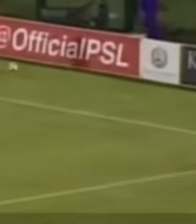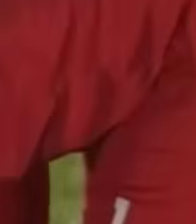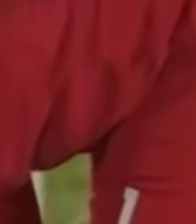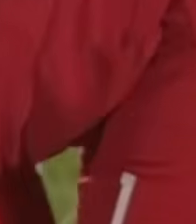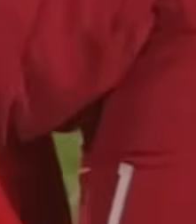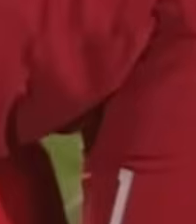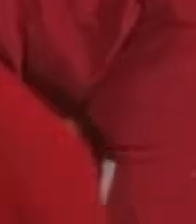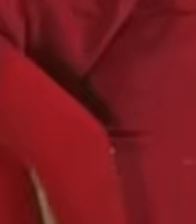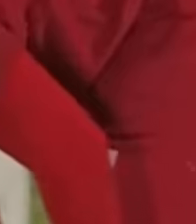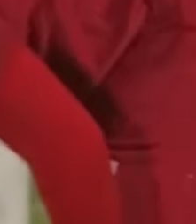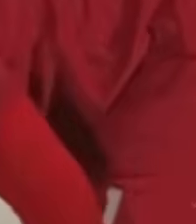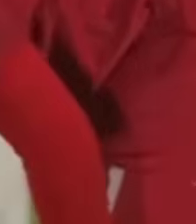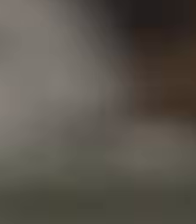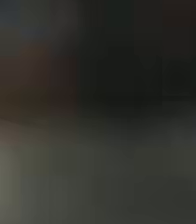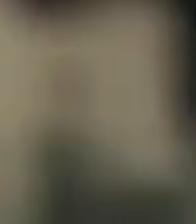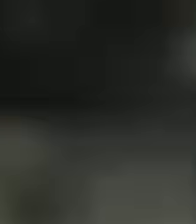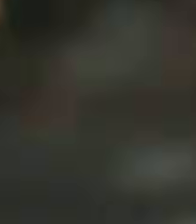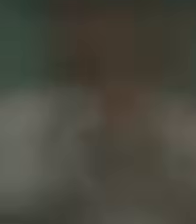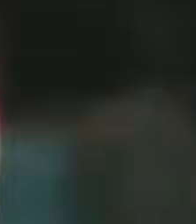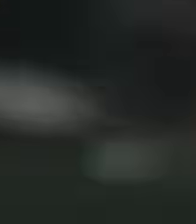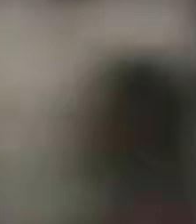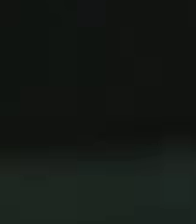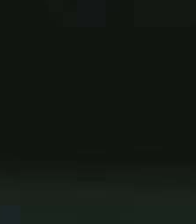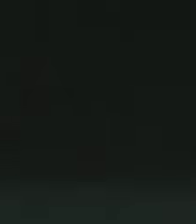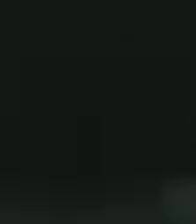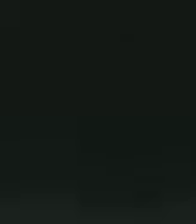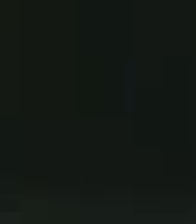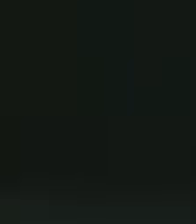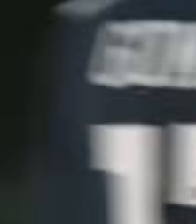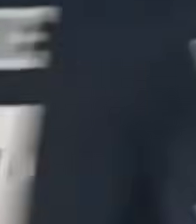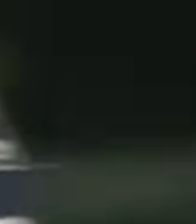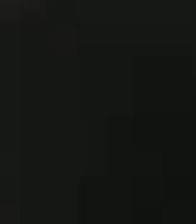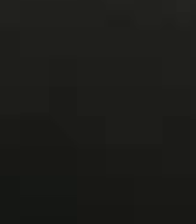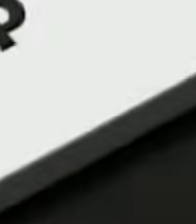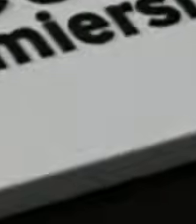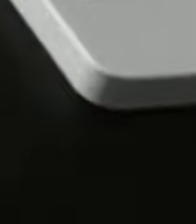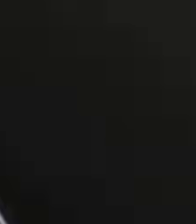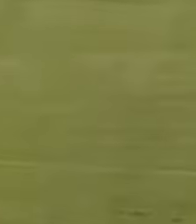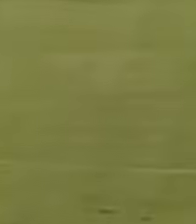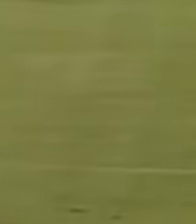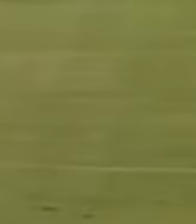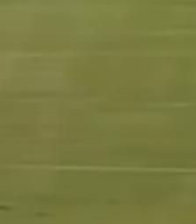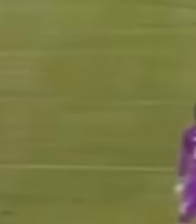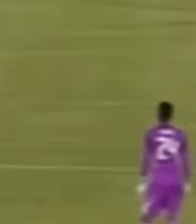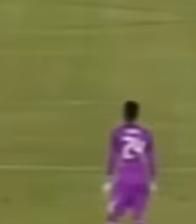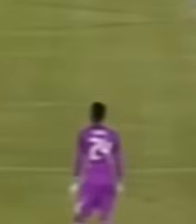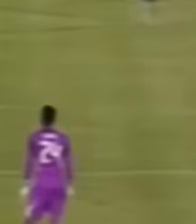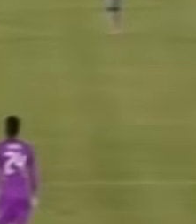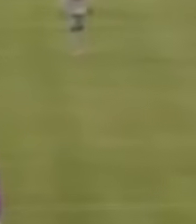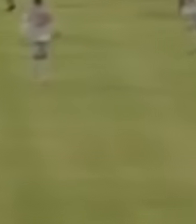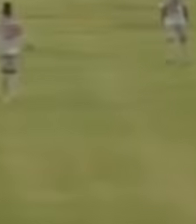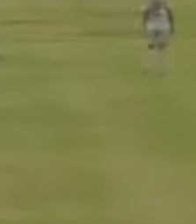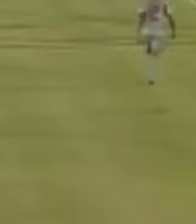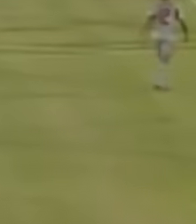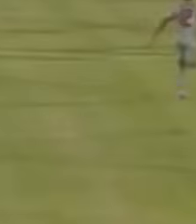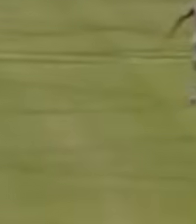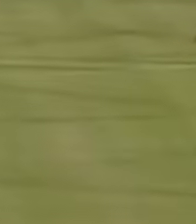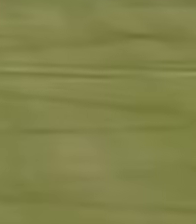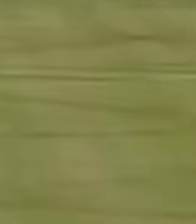Well, he hits them better than practically anyone in the lands. This time